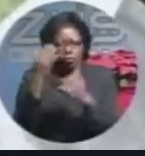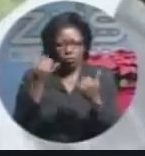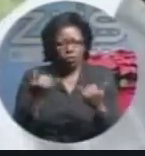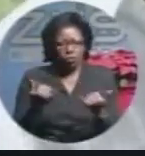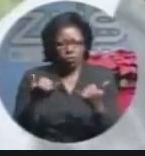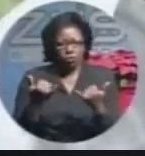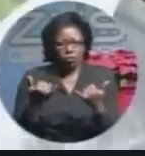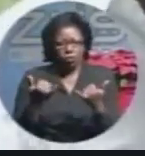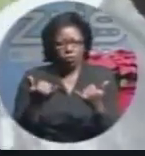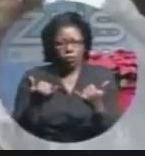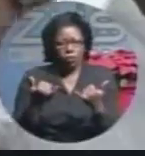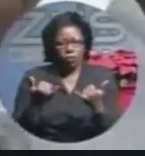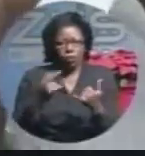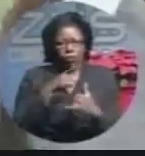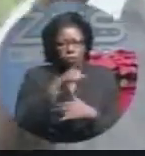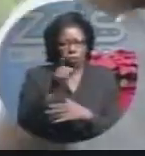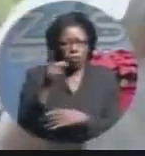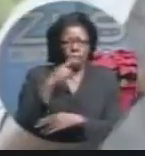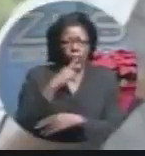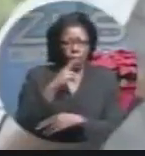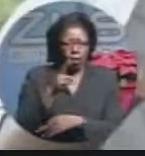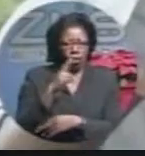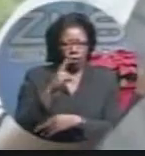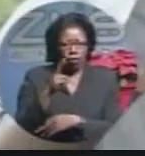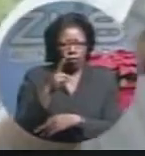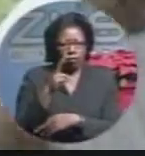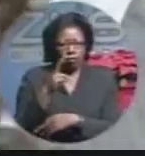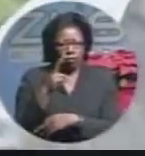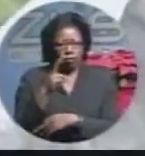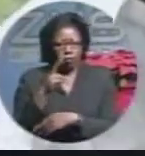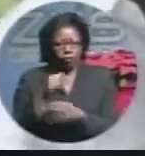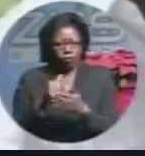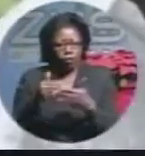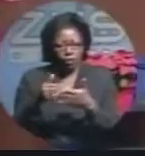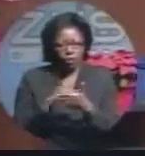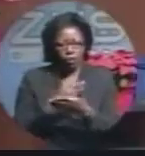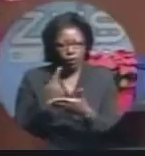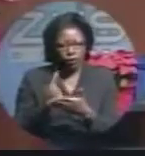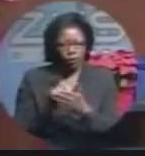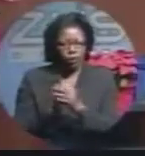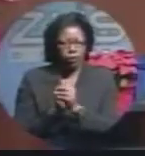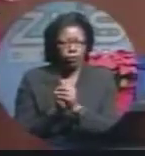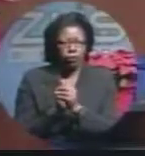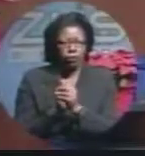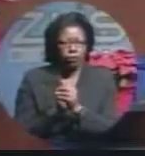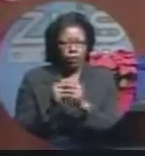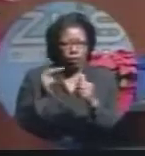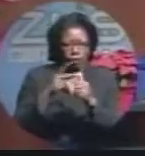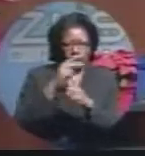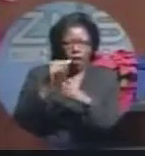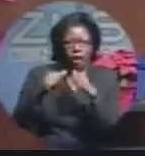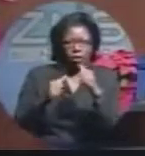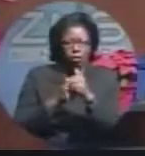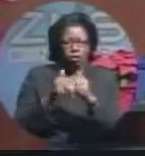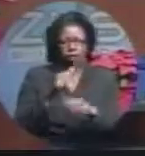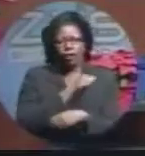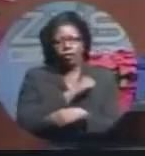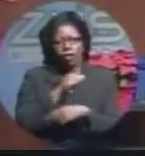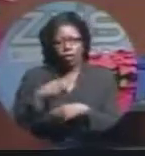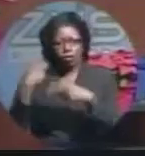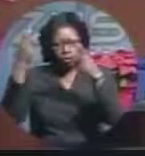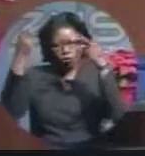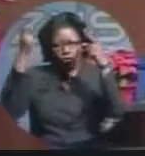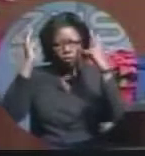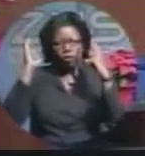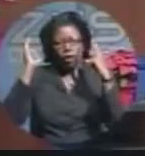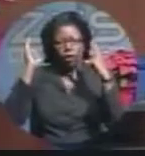right? But guess what? Y'all are the future. Bingo. Well, the second annual Atlantis Crown Gymnastics